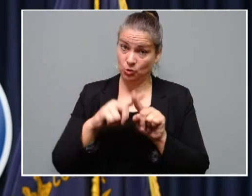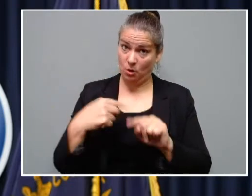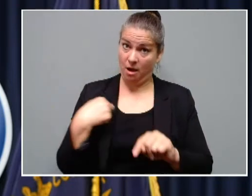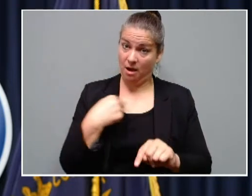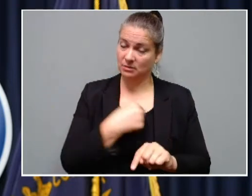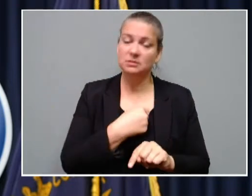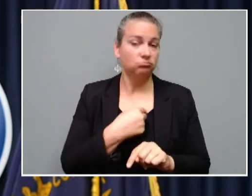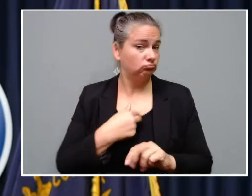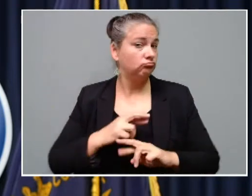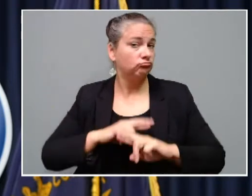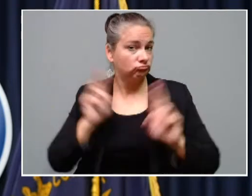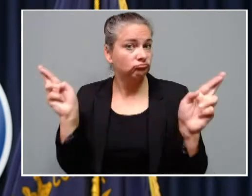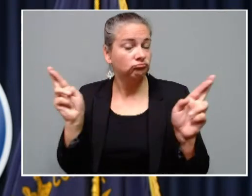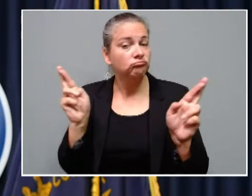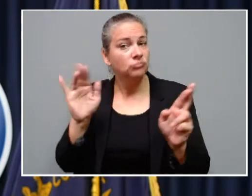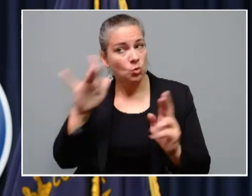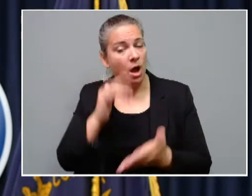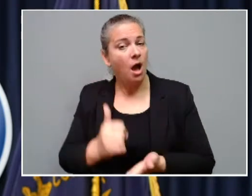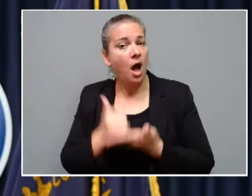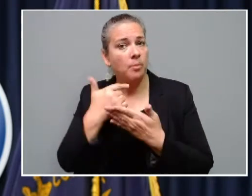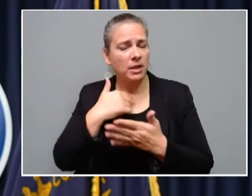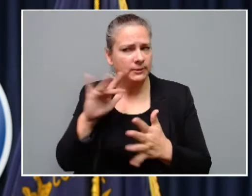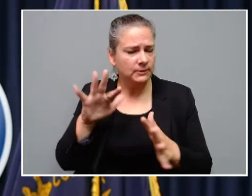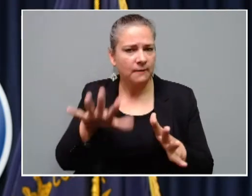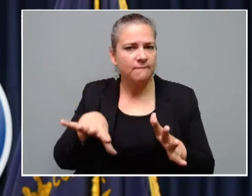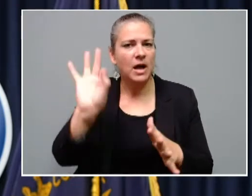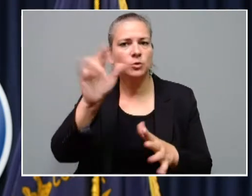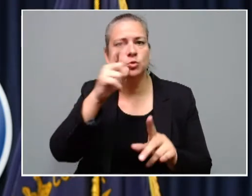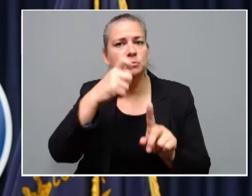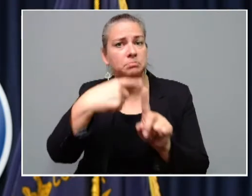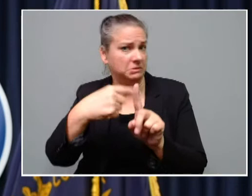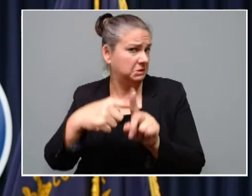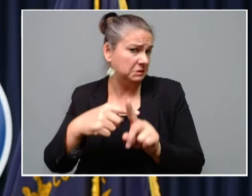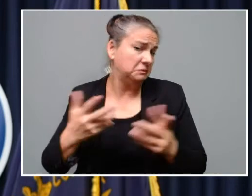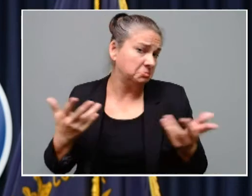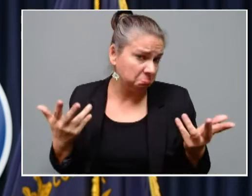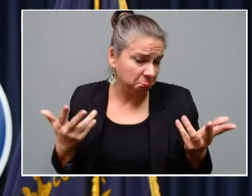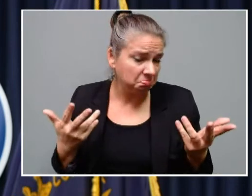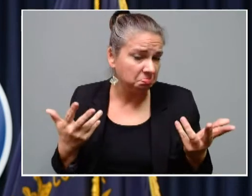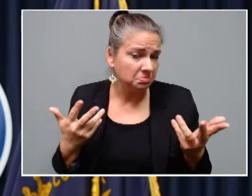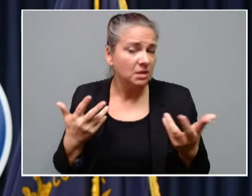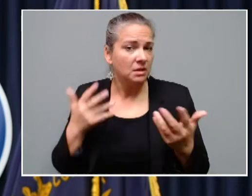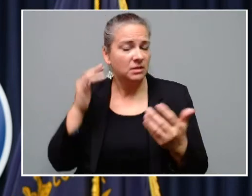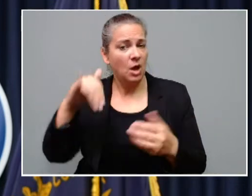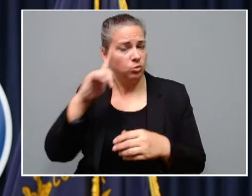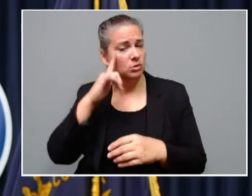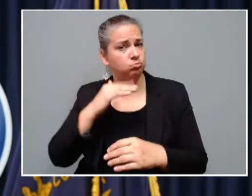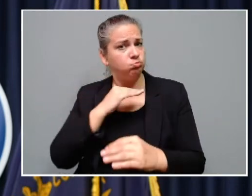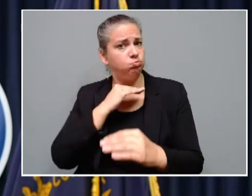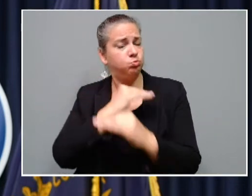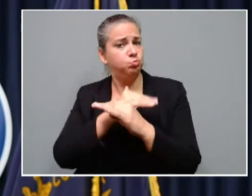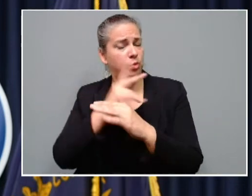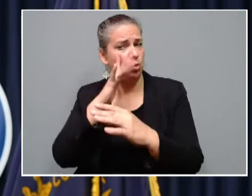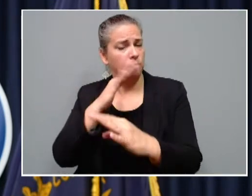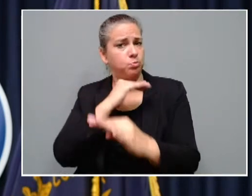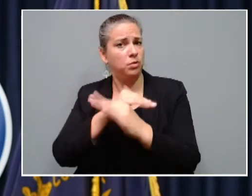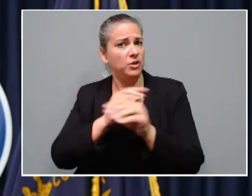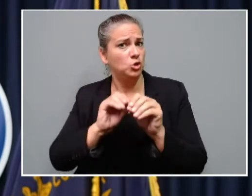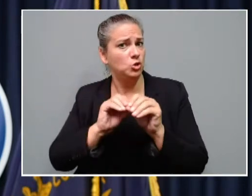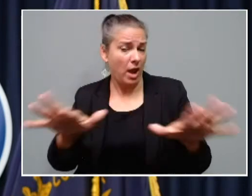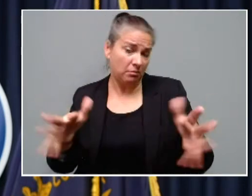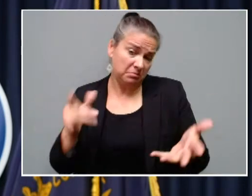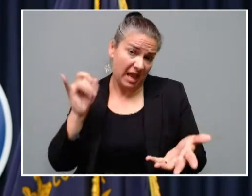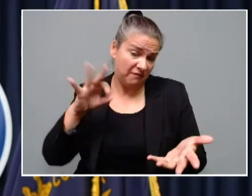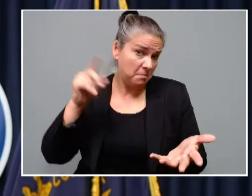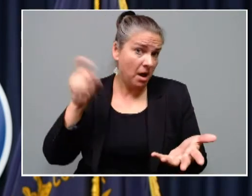help us find more people who become positive and thus prevent the virus from spreading if we have to do it, because those